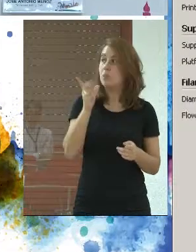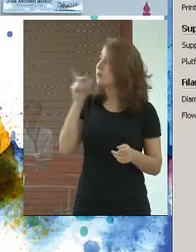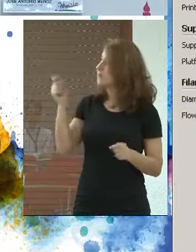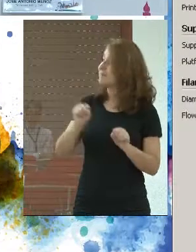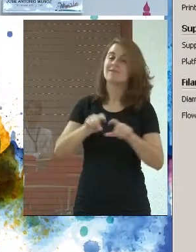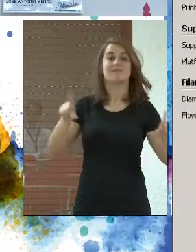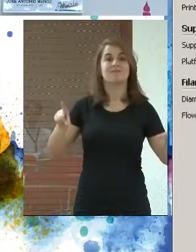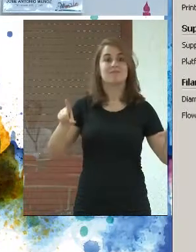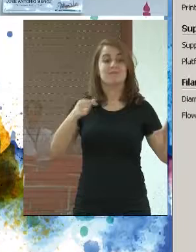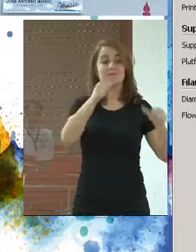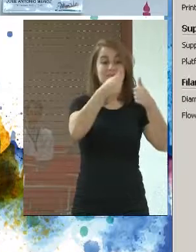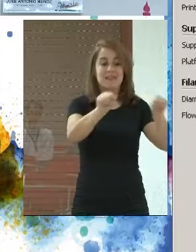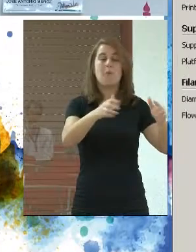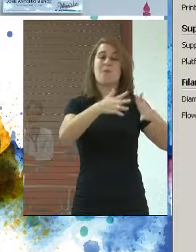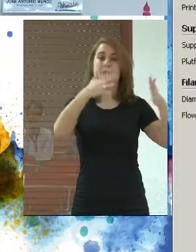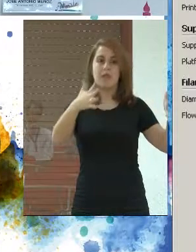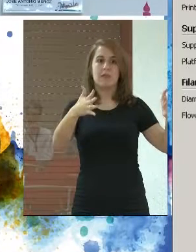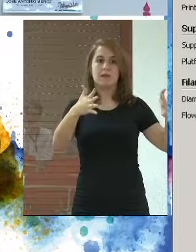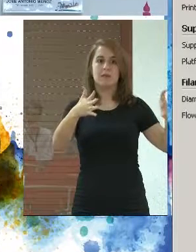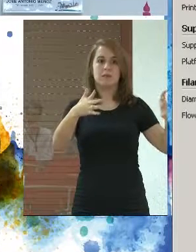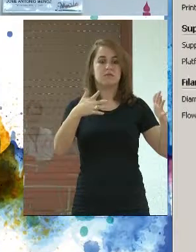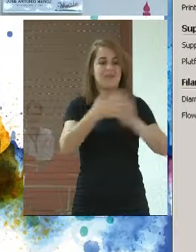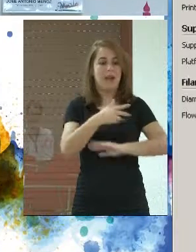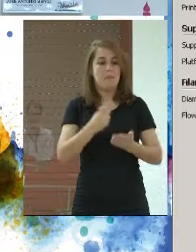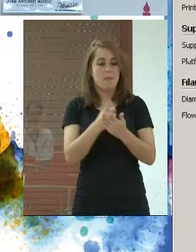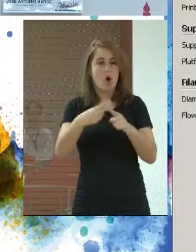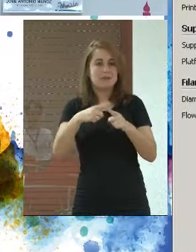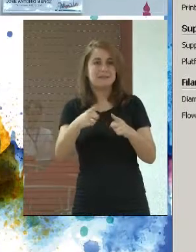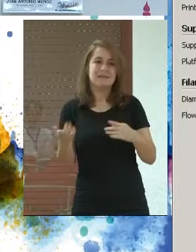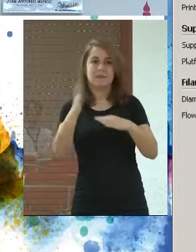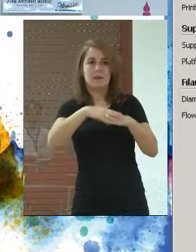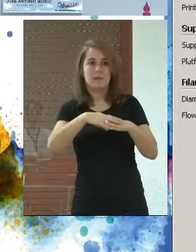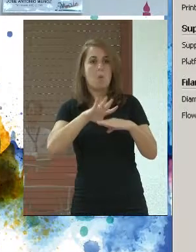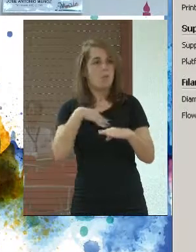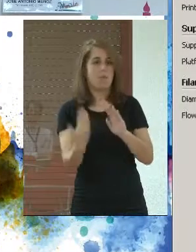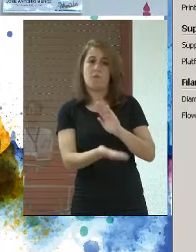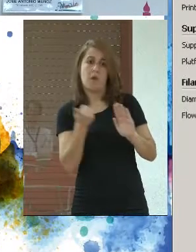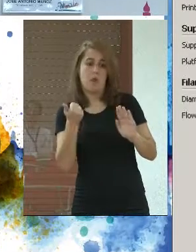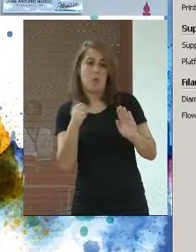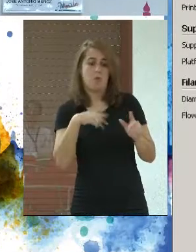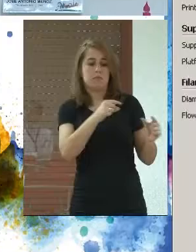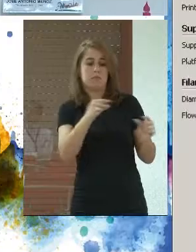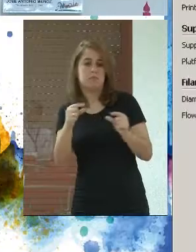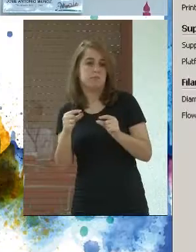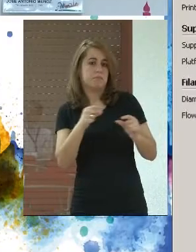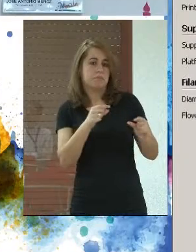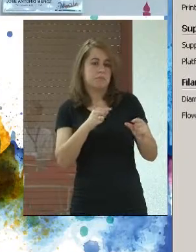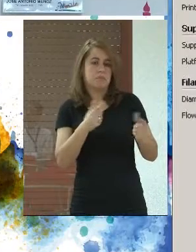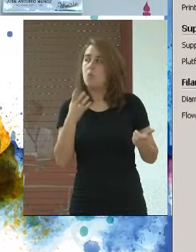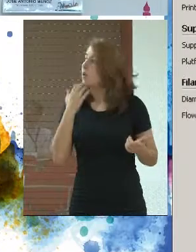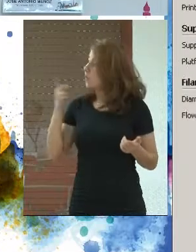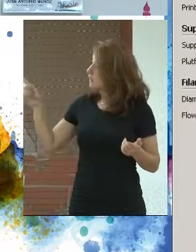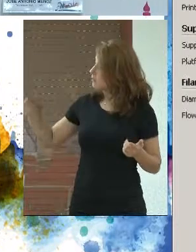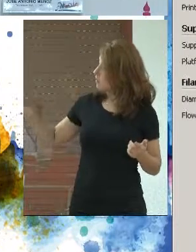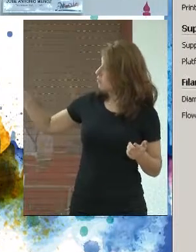Not to hide information, because in this case this label is too big and is hiding a lot of the information within the map, so I can